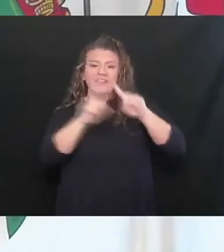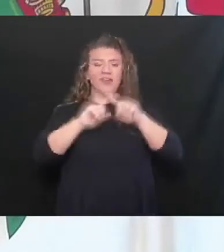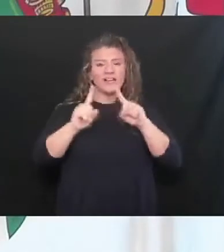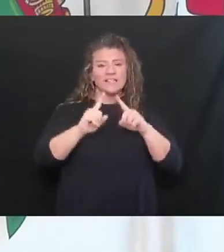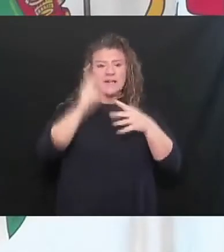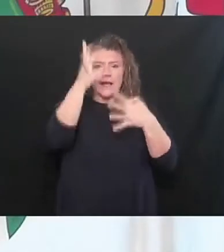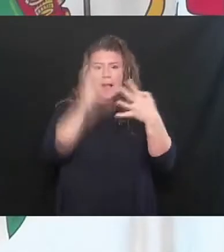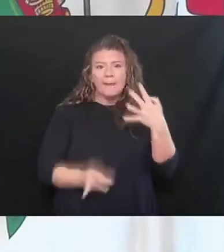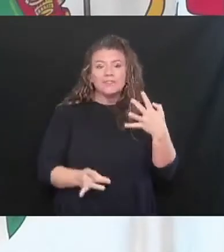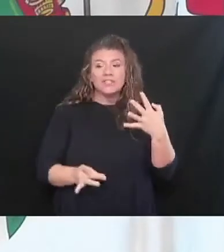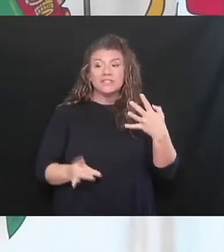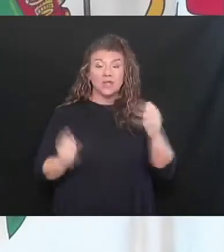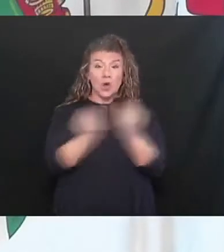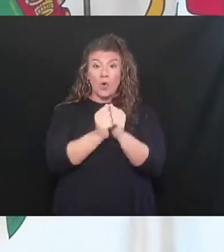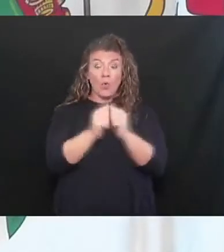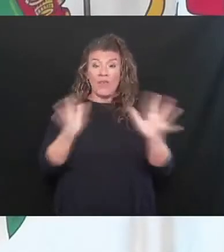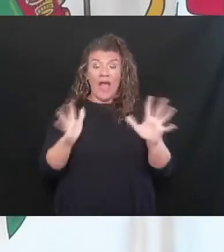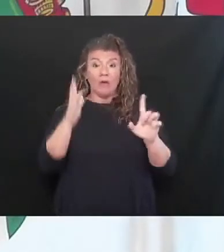and everything,